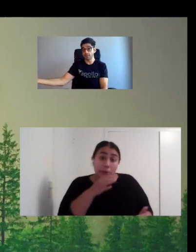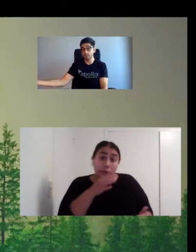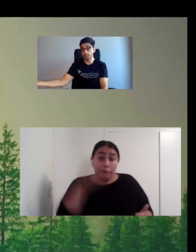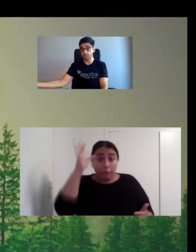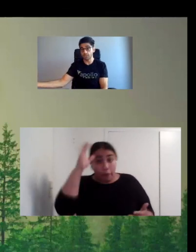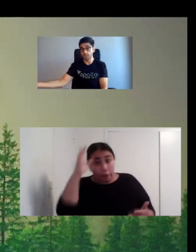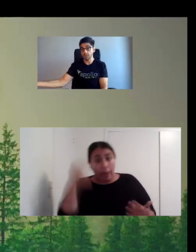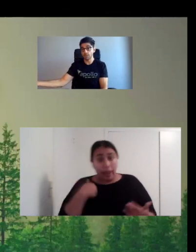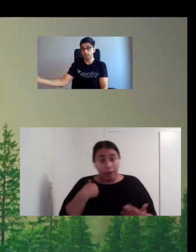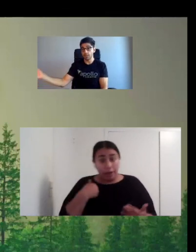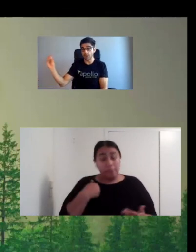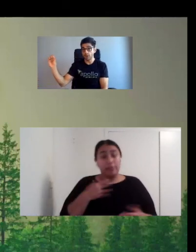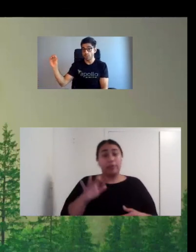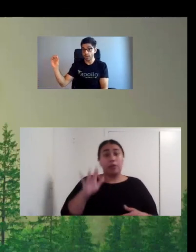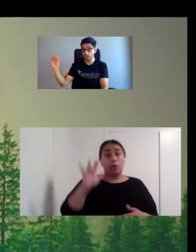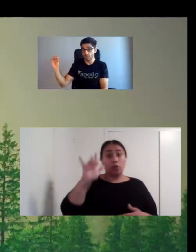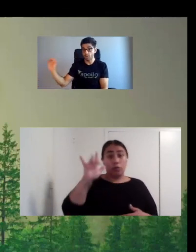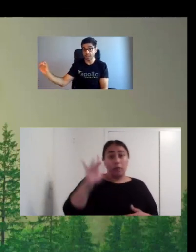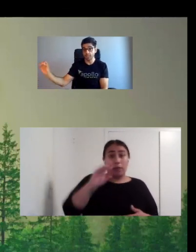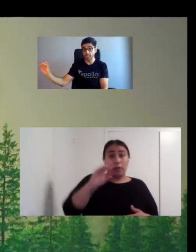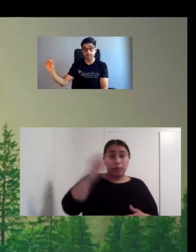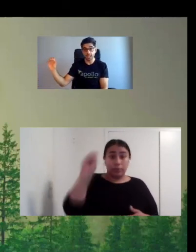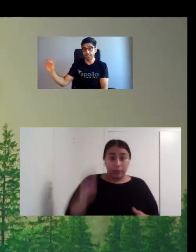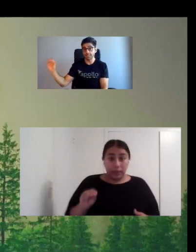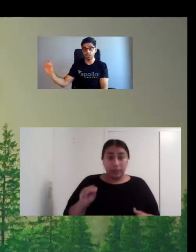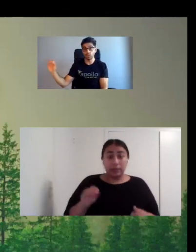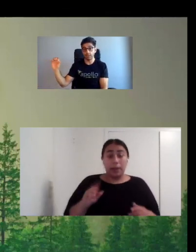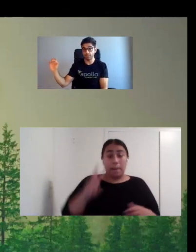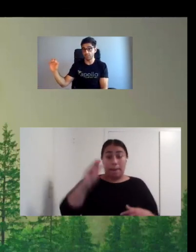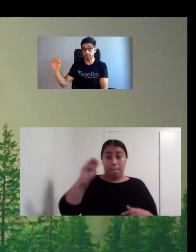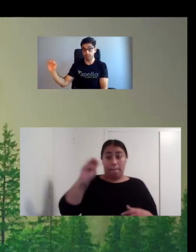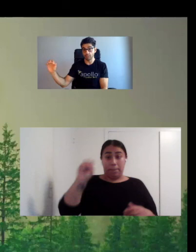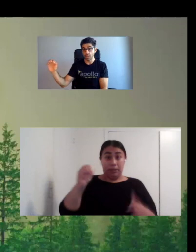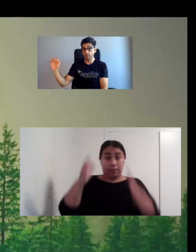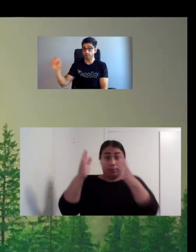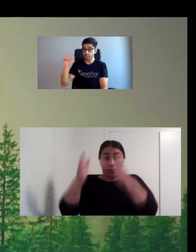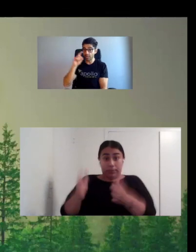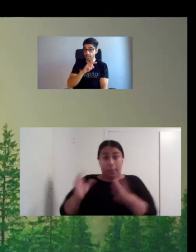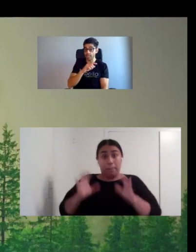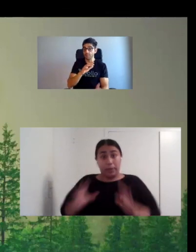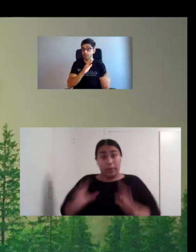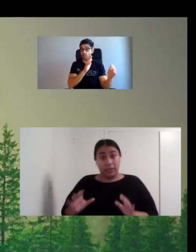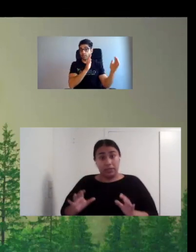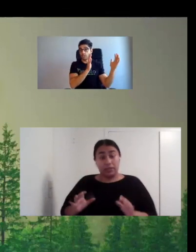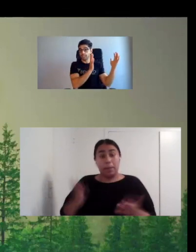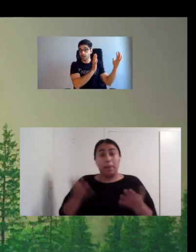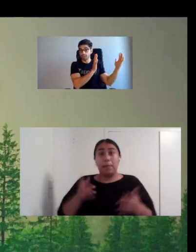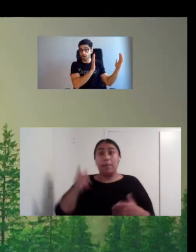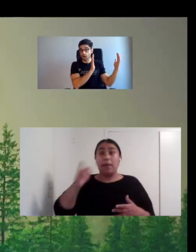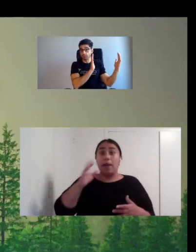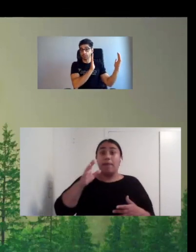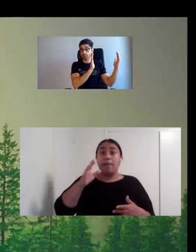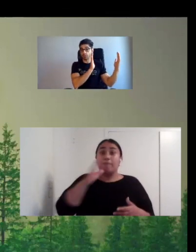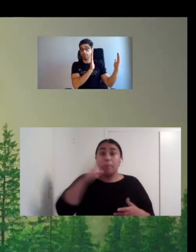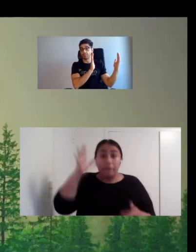have for some patients. They are, when used correctly, an excellent tool in a physician's belt. But for the time being, we want to exhaust